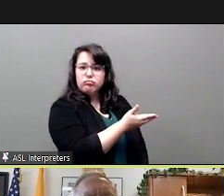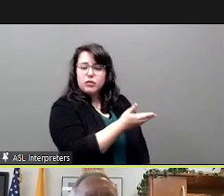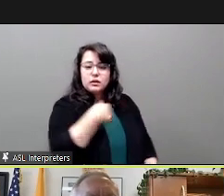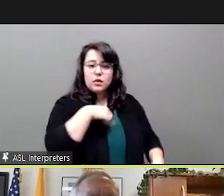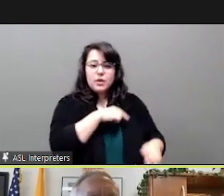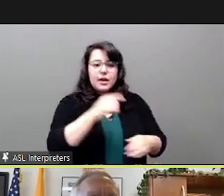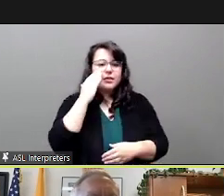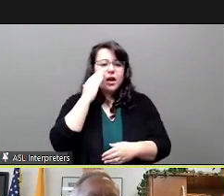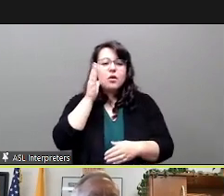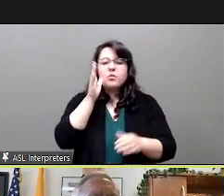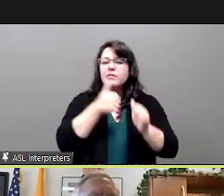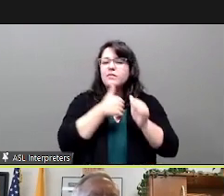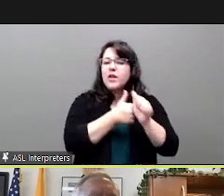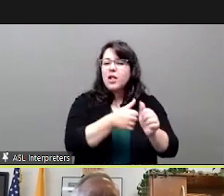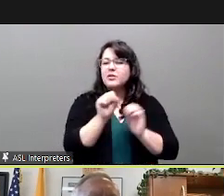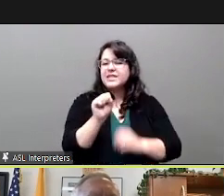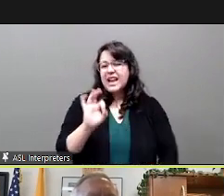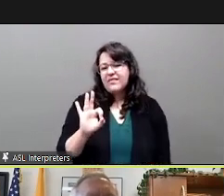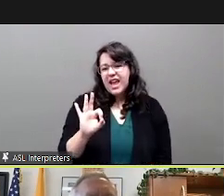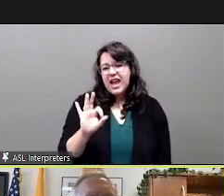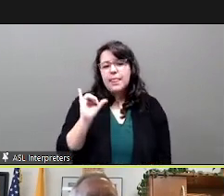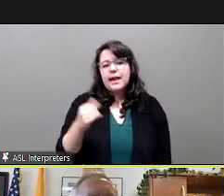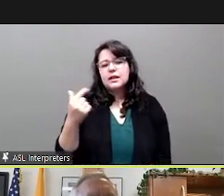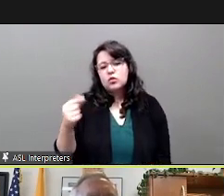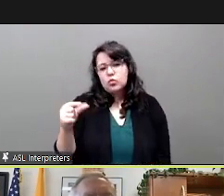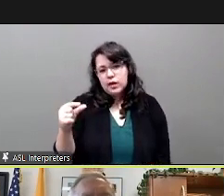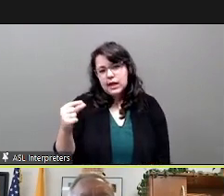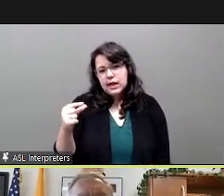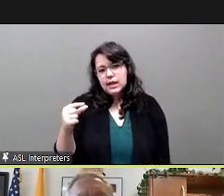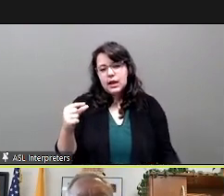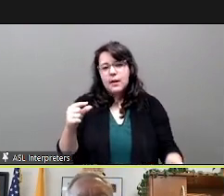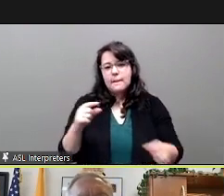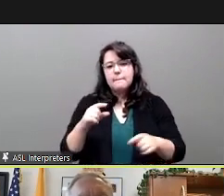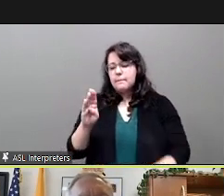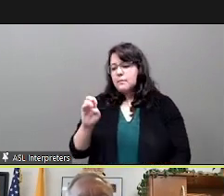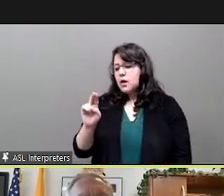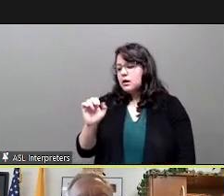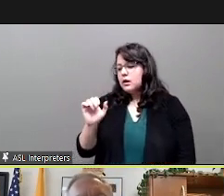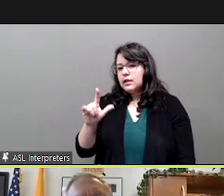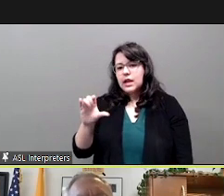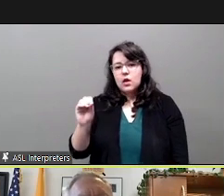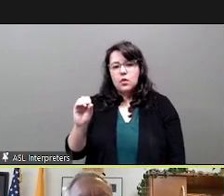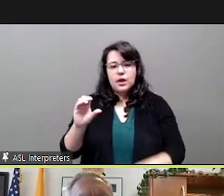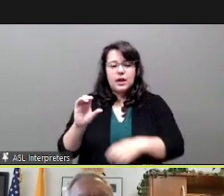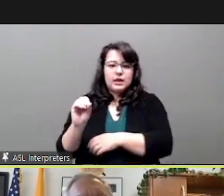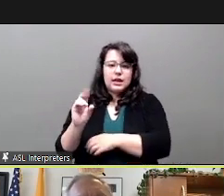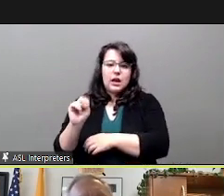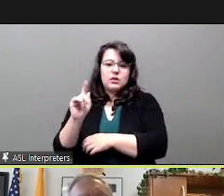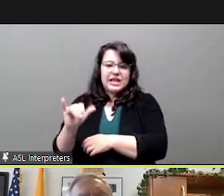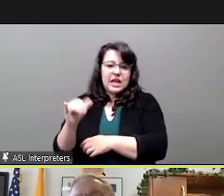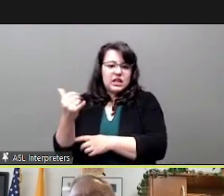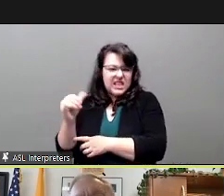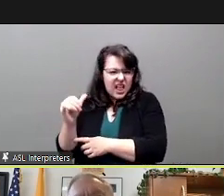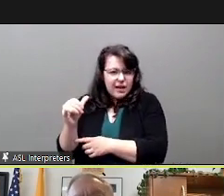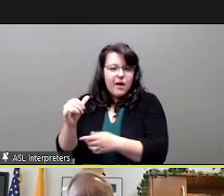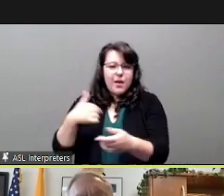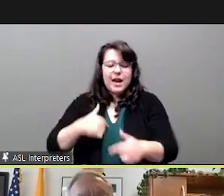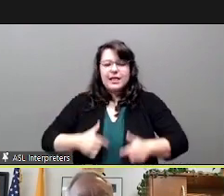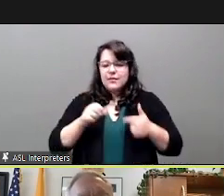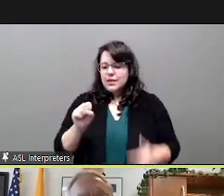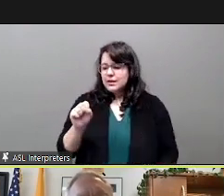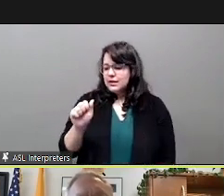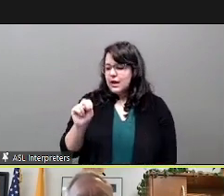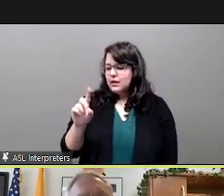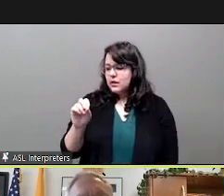by Santa Fe, which is green, but Bernalillo County is yellow. I live in Sandoval, so we're masking up this